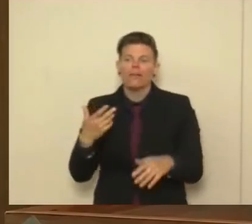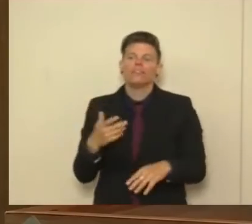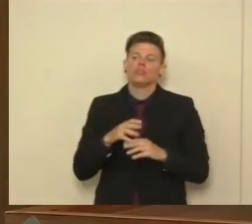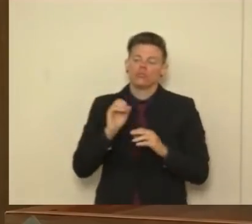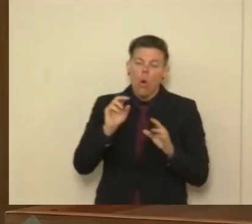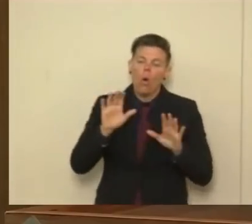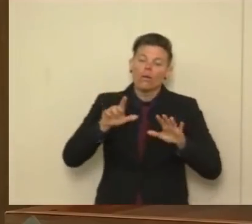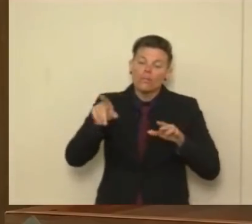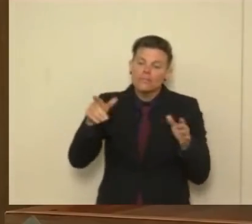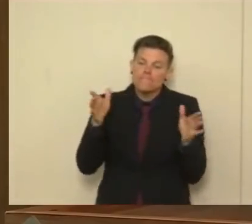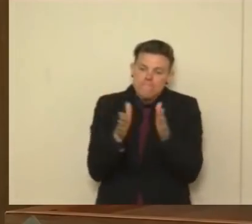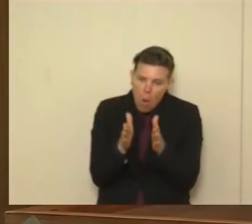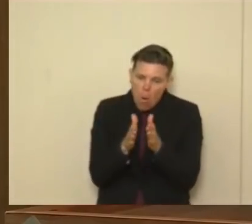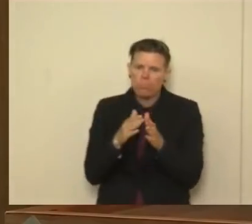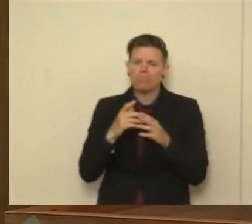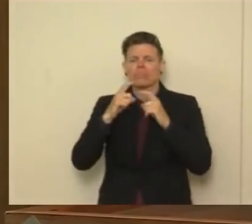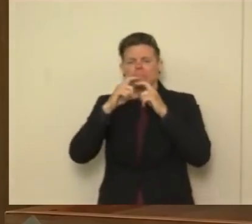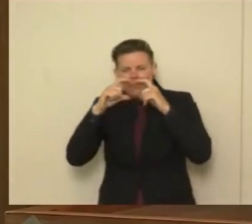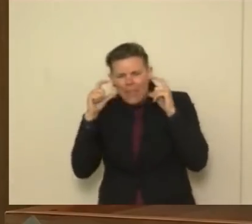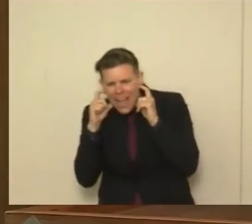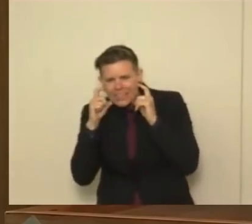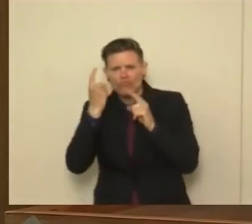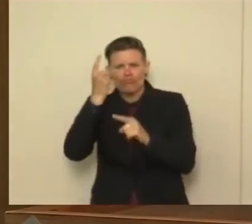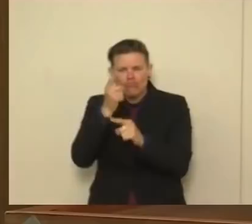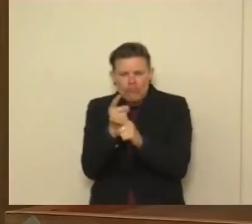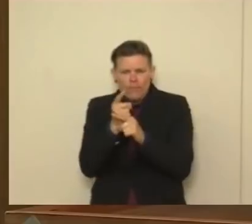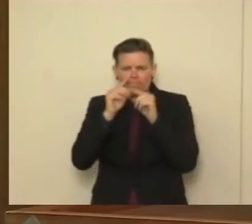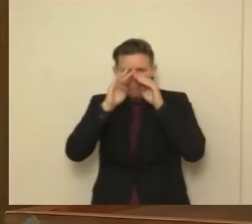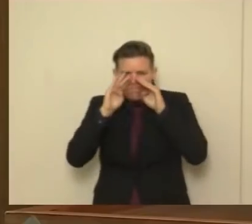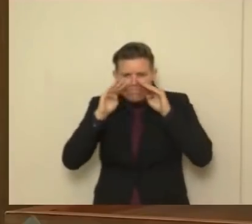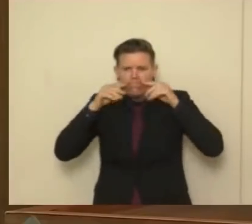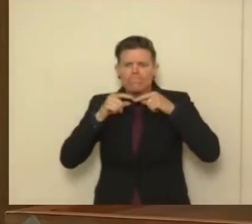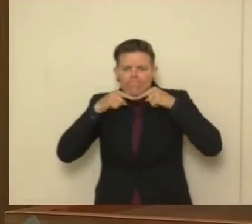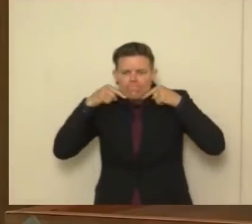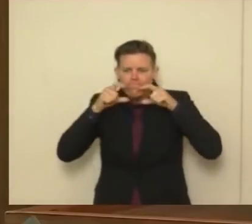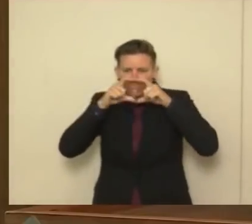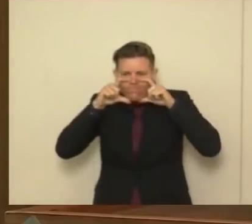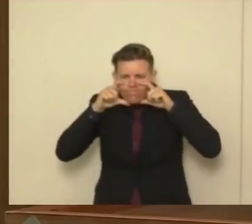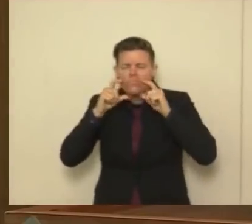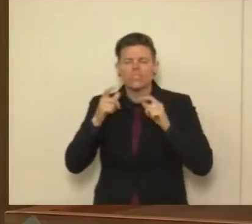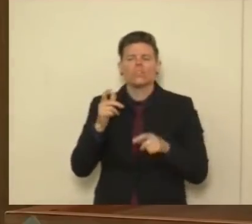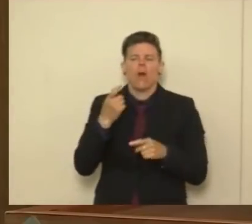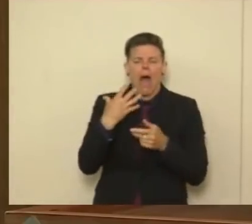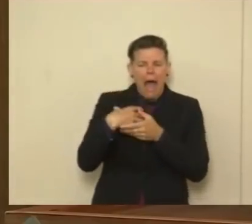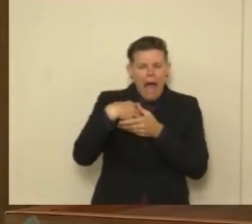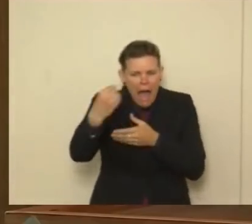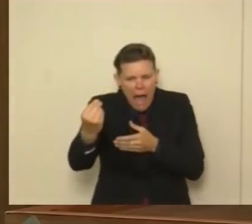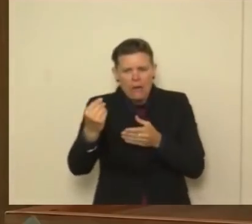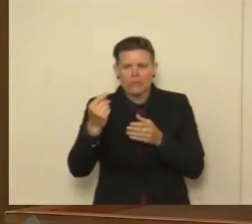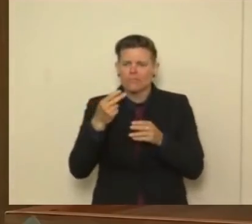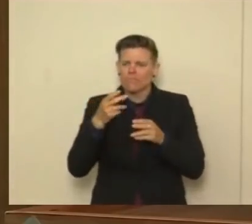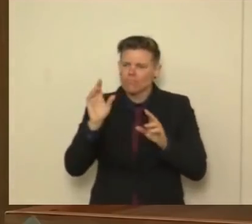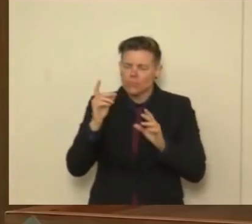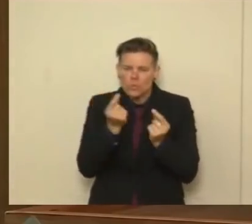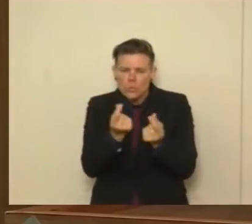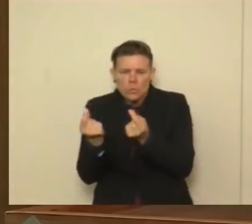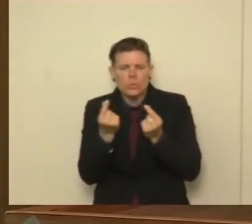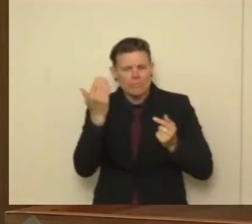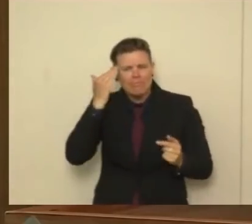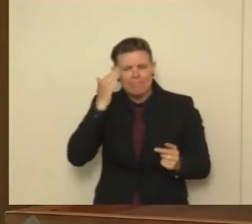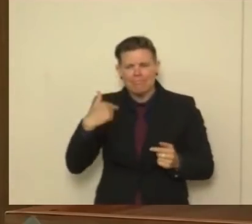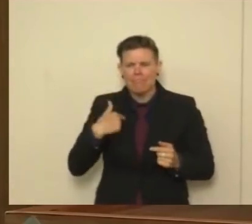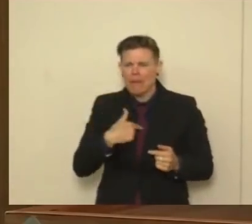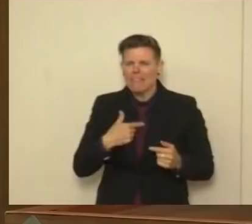our nose and mouth every single time we go out. I think we have a ways to go. And my hope is that we